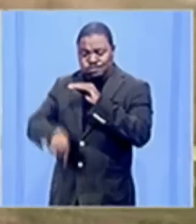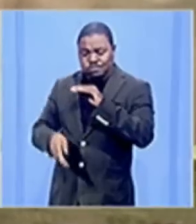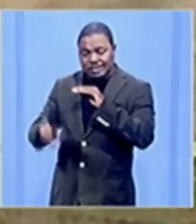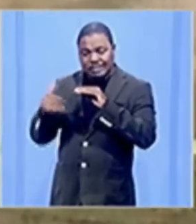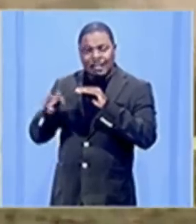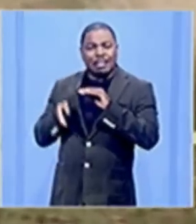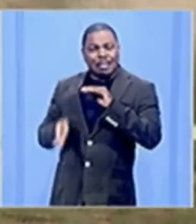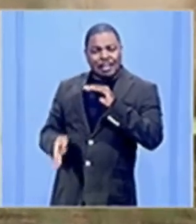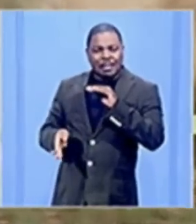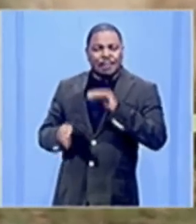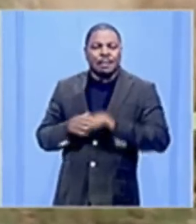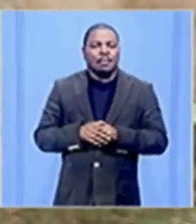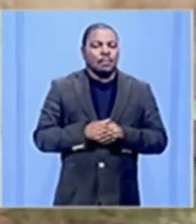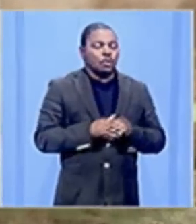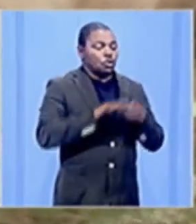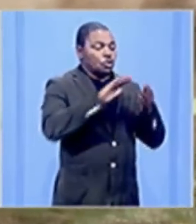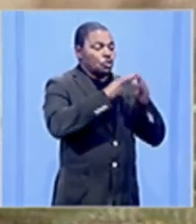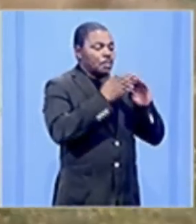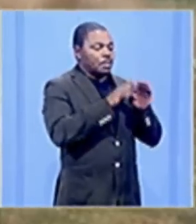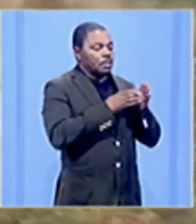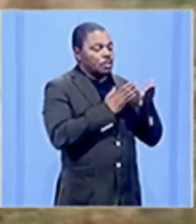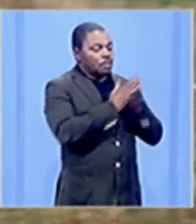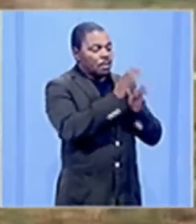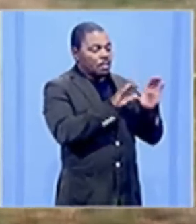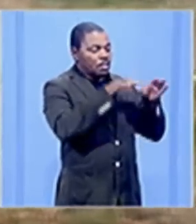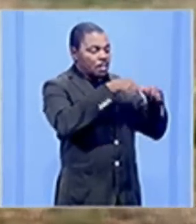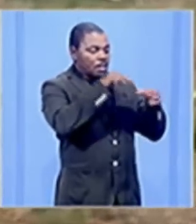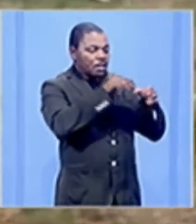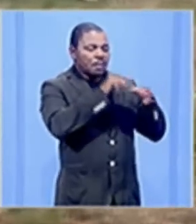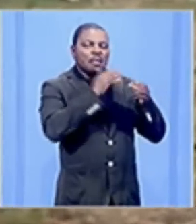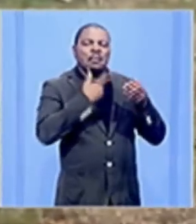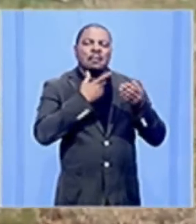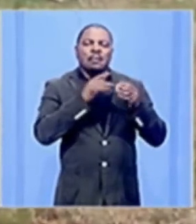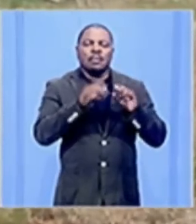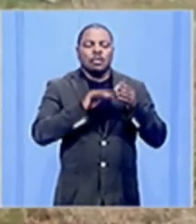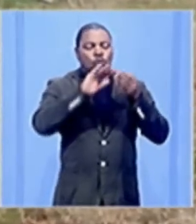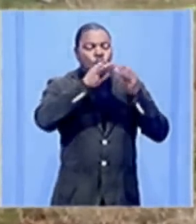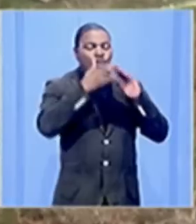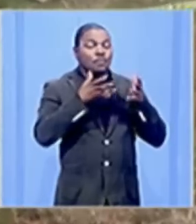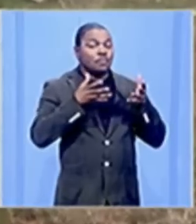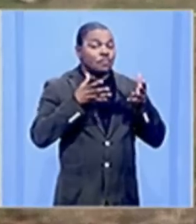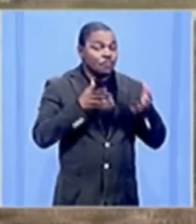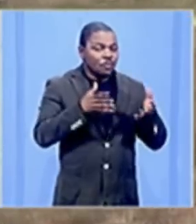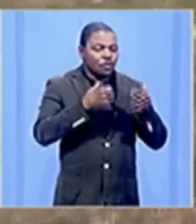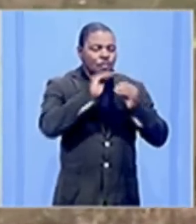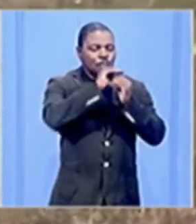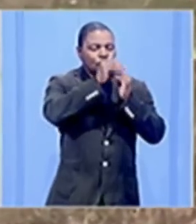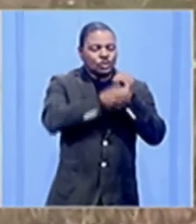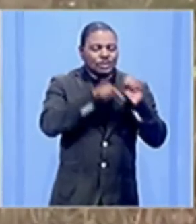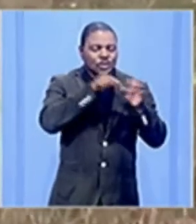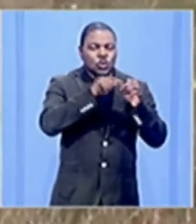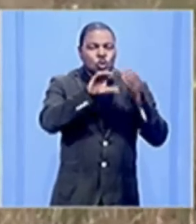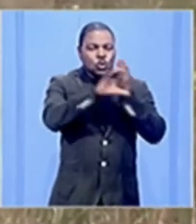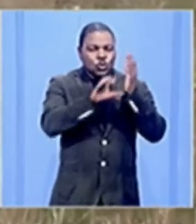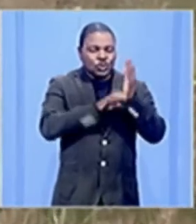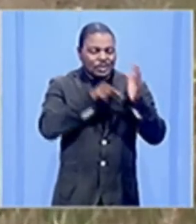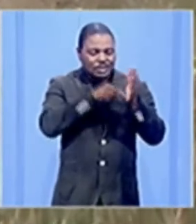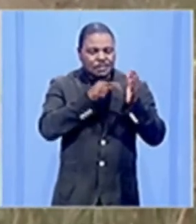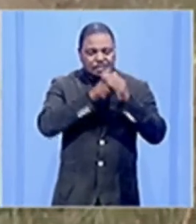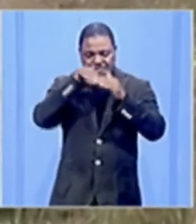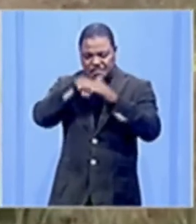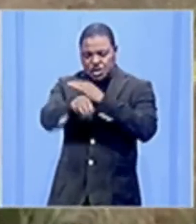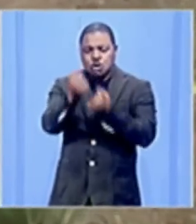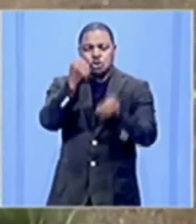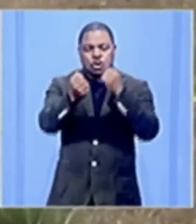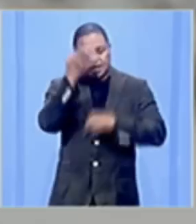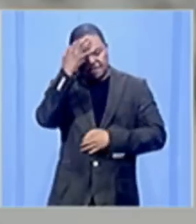Mokgatlho wa disenelo tsa baagi o bidiwang the Society for the Protection of Our Constitution o gogetse puso ka kgotlatshekelo malebana le